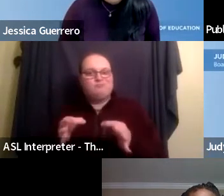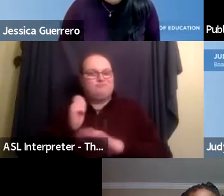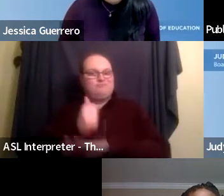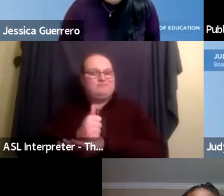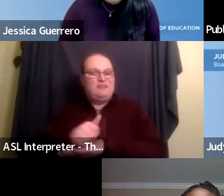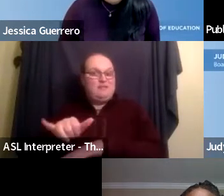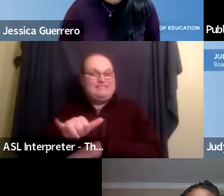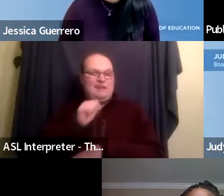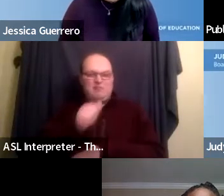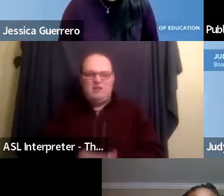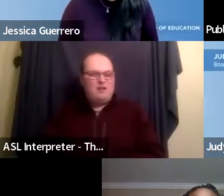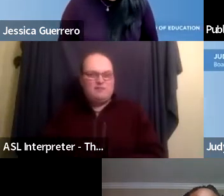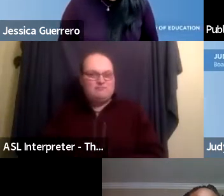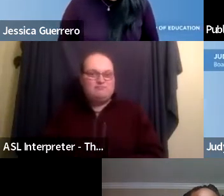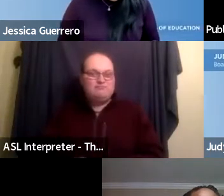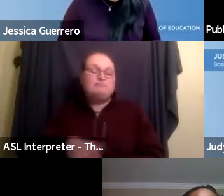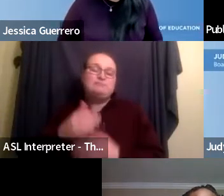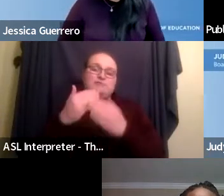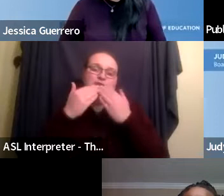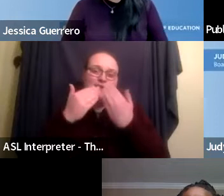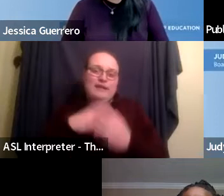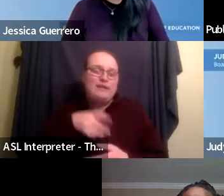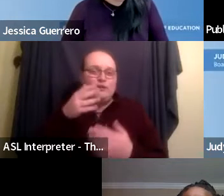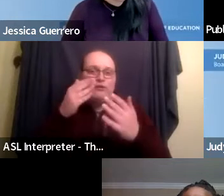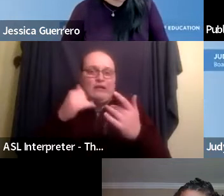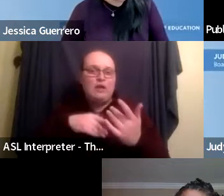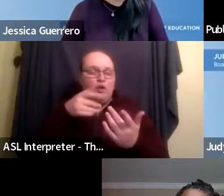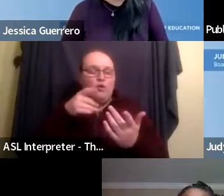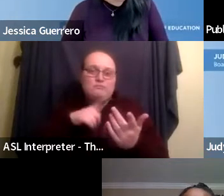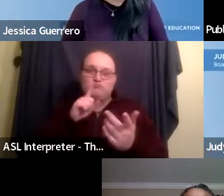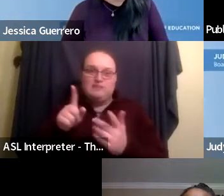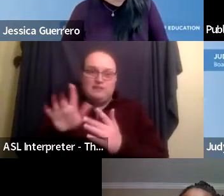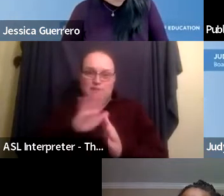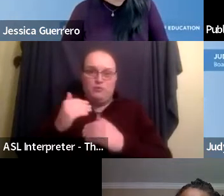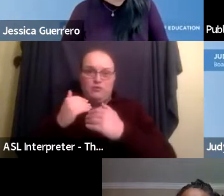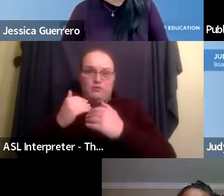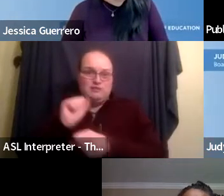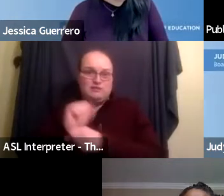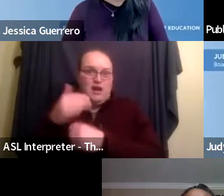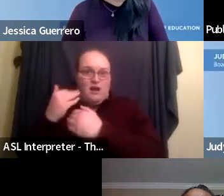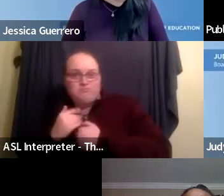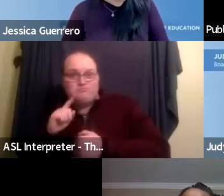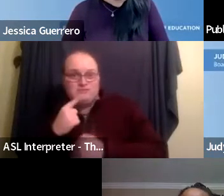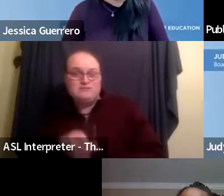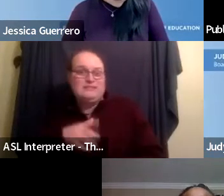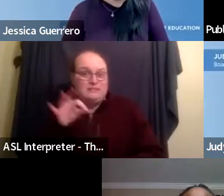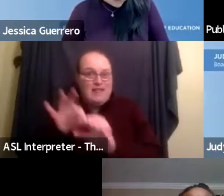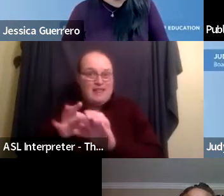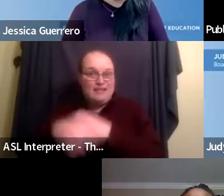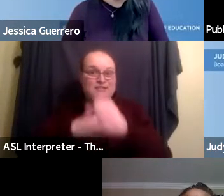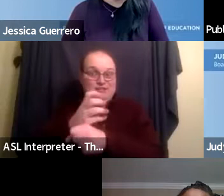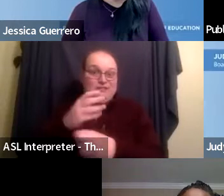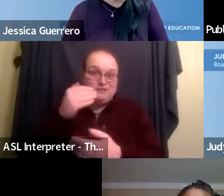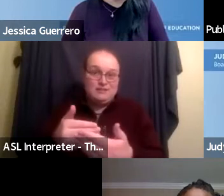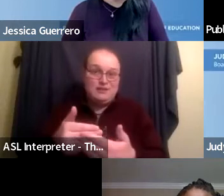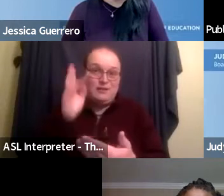rezoning. Thank you. And I hope you take your job seriously, because election years are coming and we will be watching